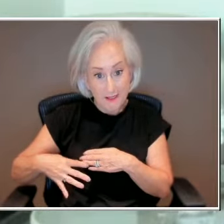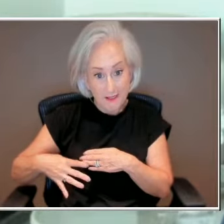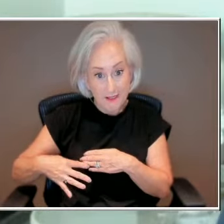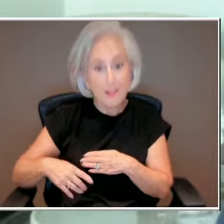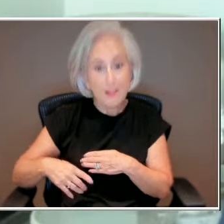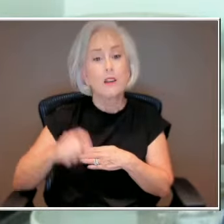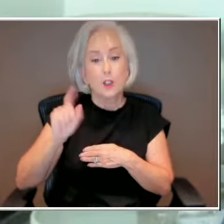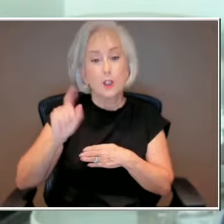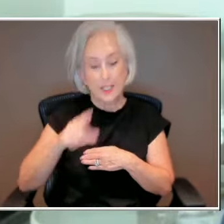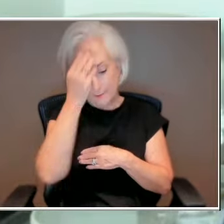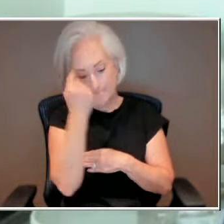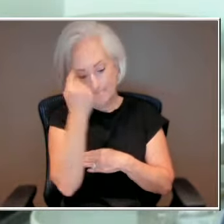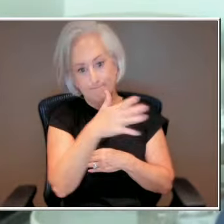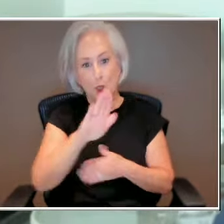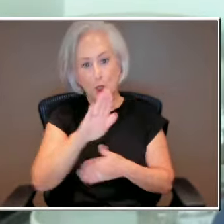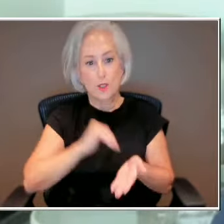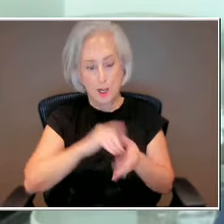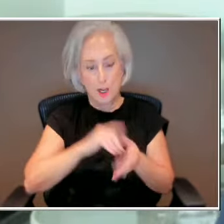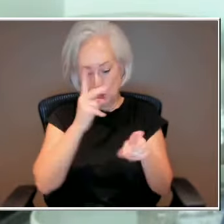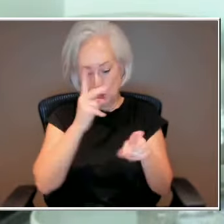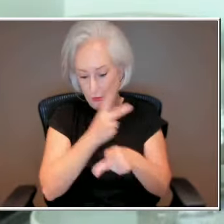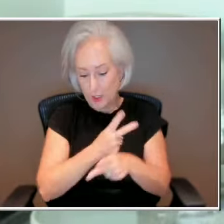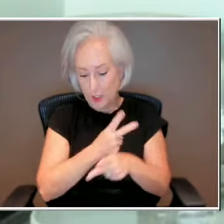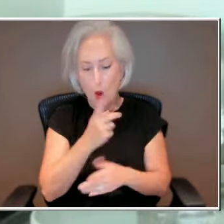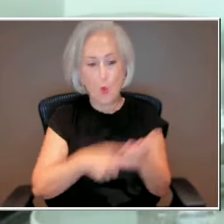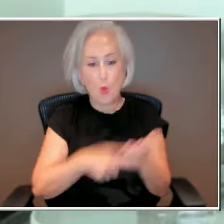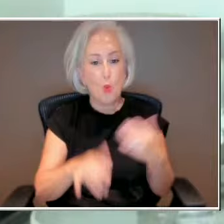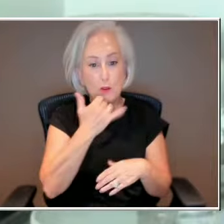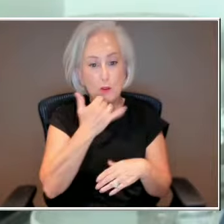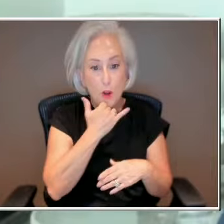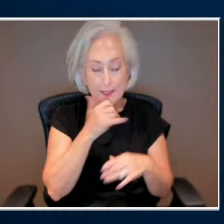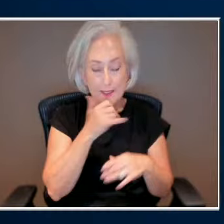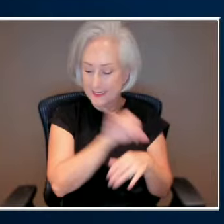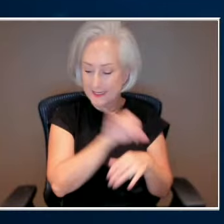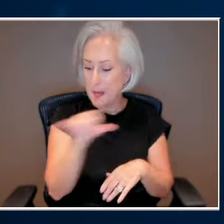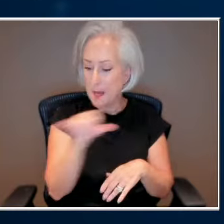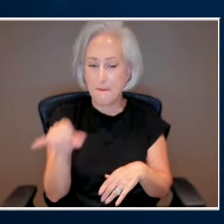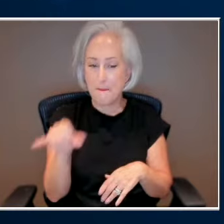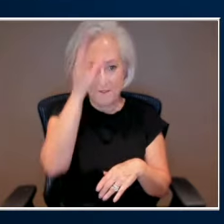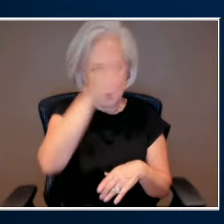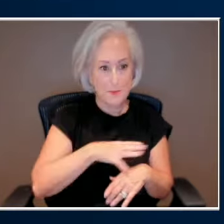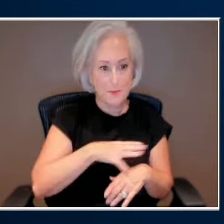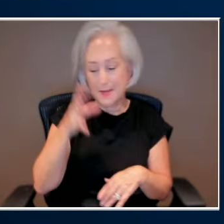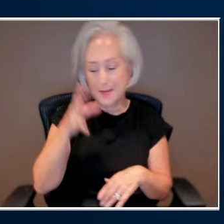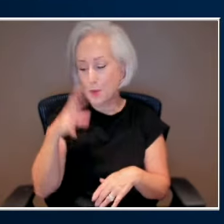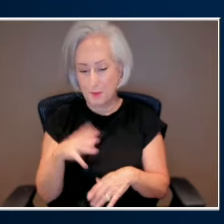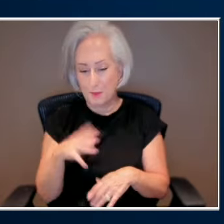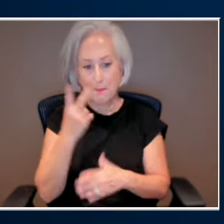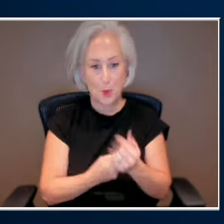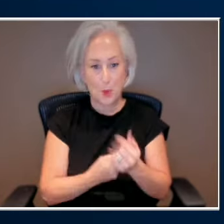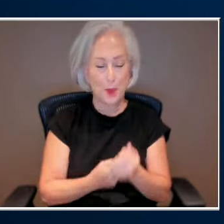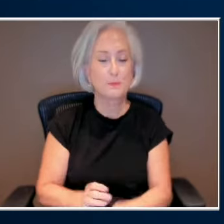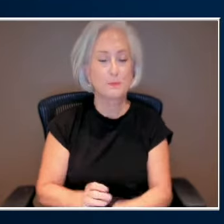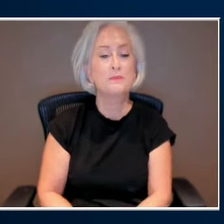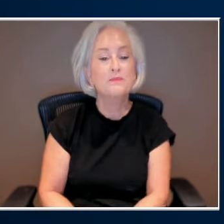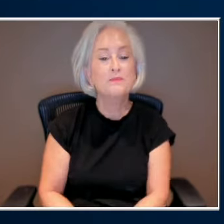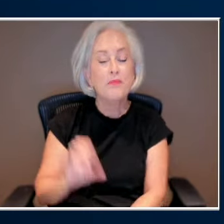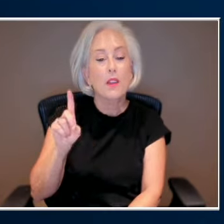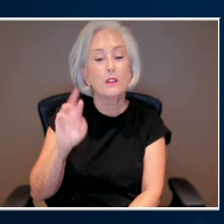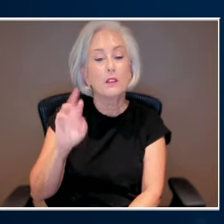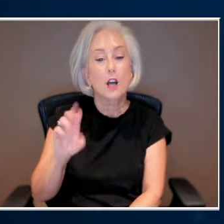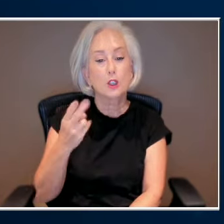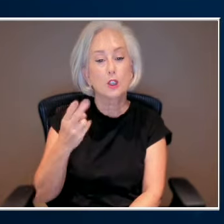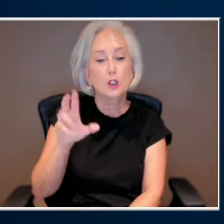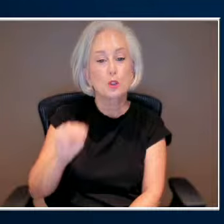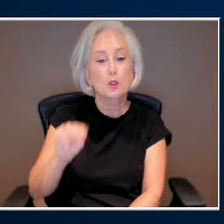little bit about what's going on. And that's the same for men and women. Dr. Sharma, what is HER2 positive,